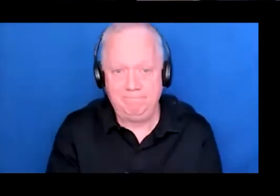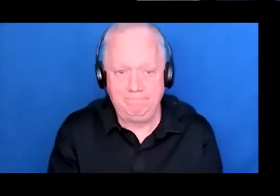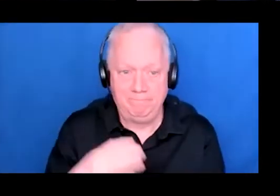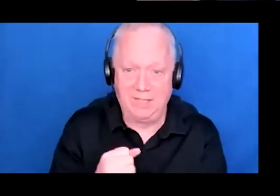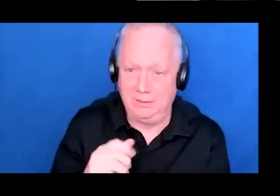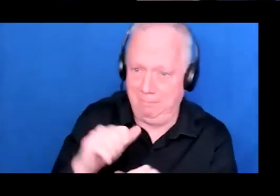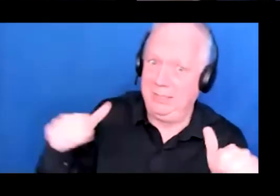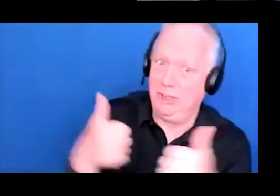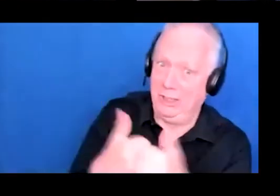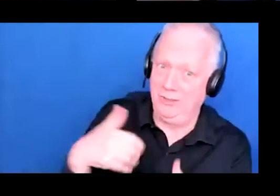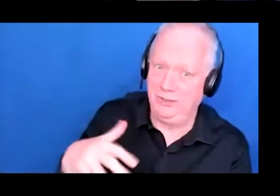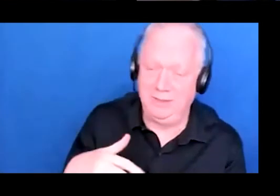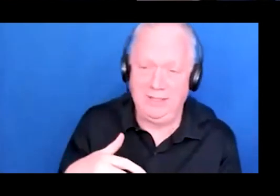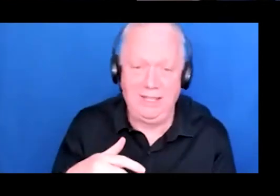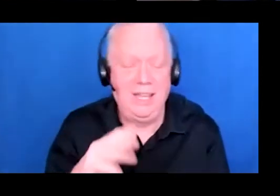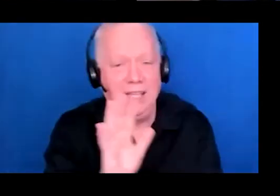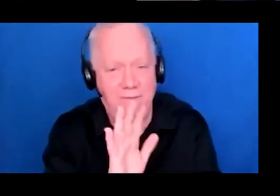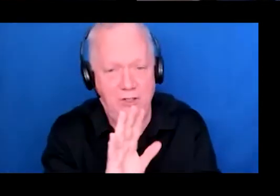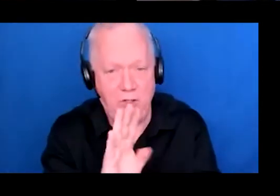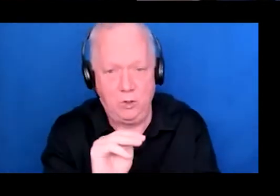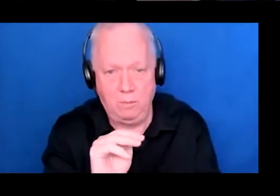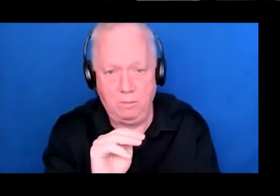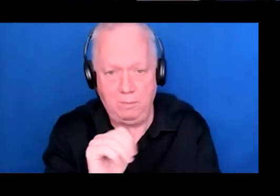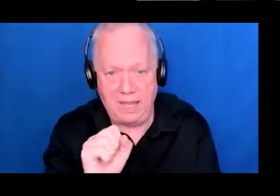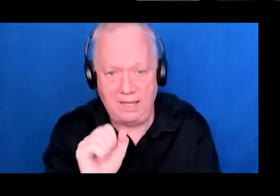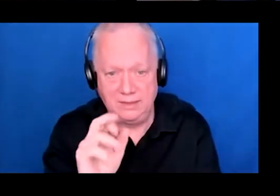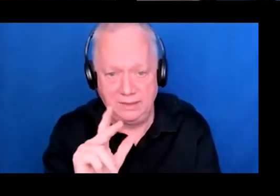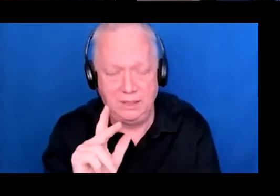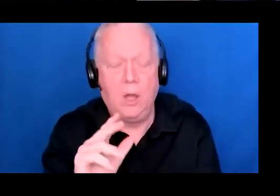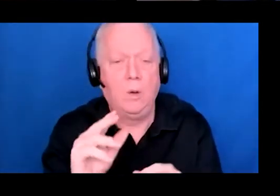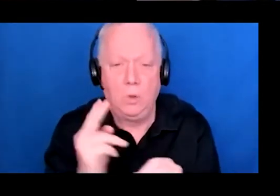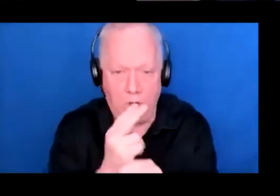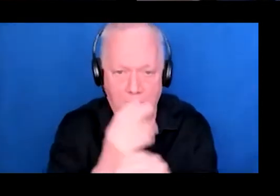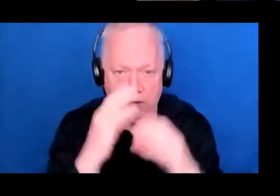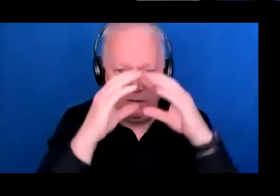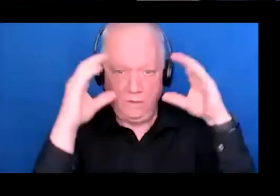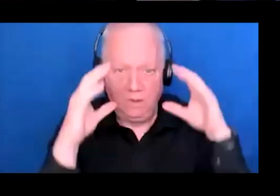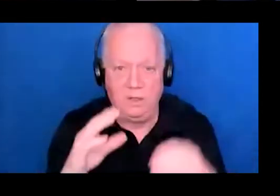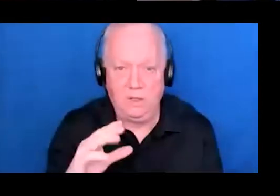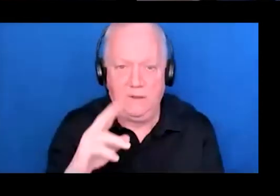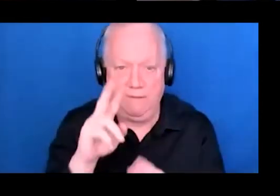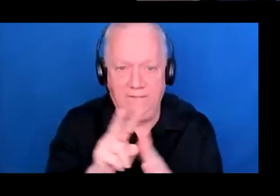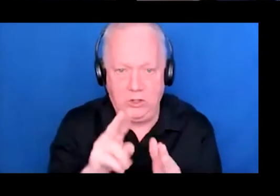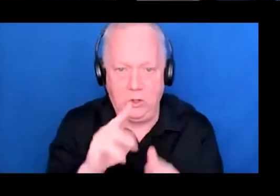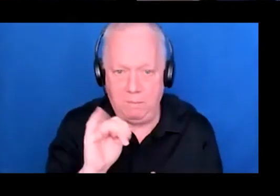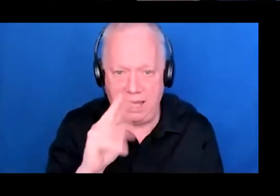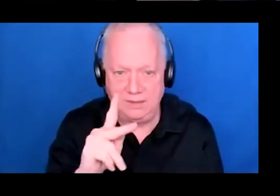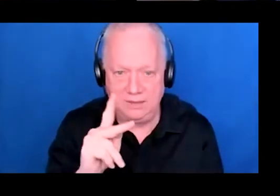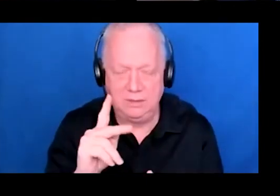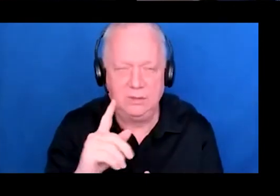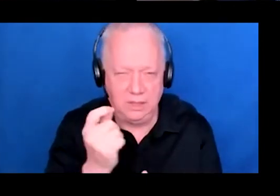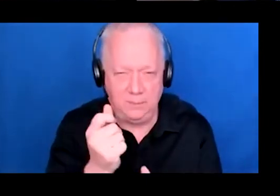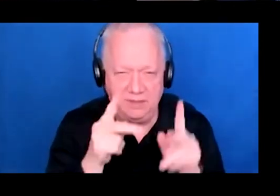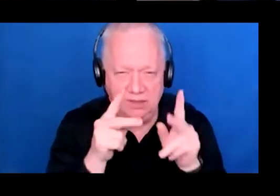a big challenge. And the video mask is the other thing, you know, the wearable video mask, which was my latest sort of one. There's a little snippet